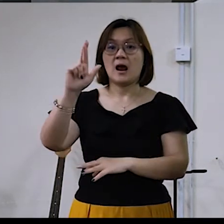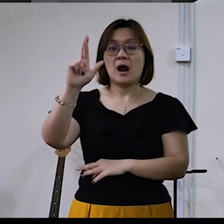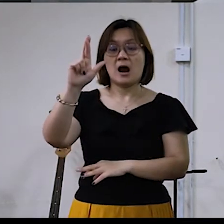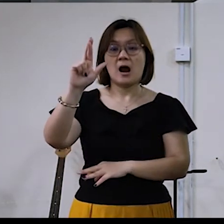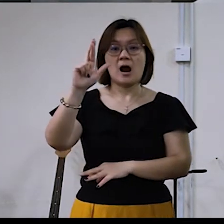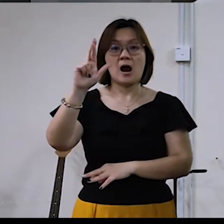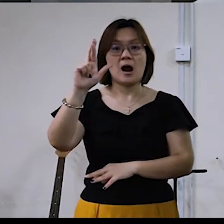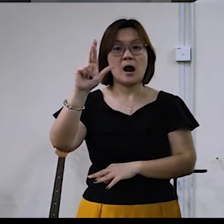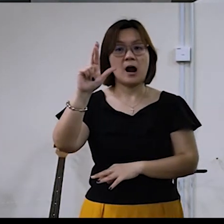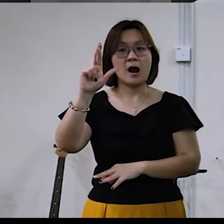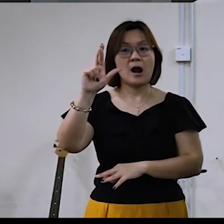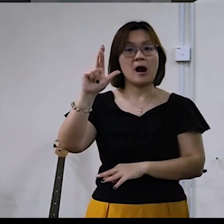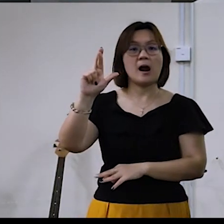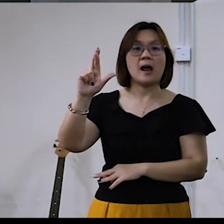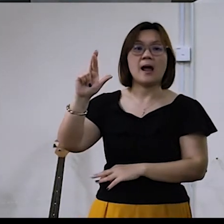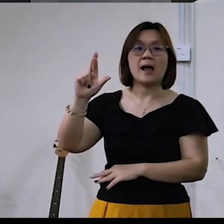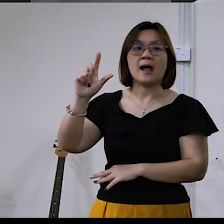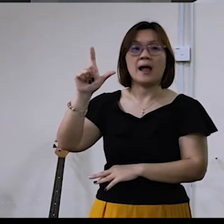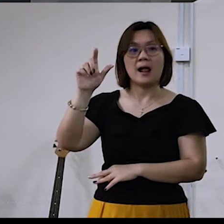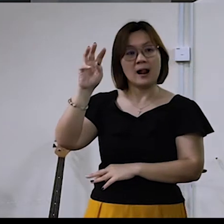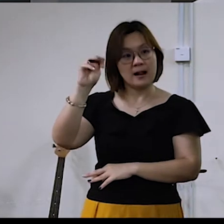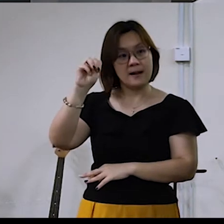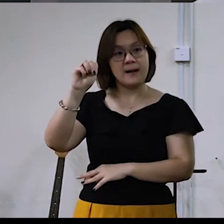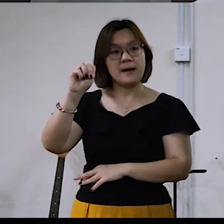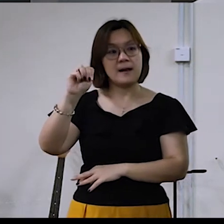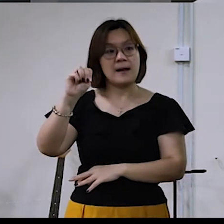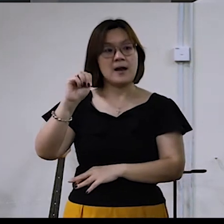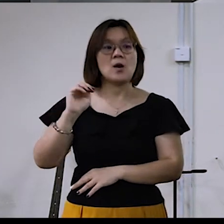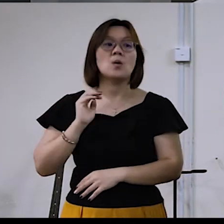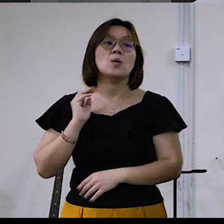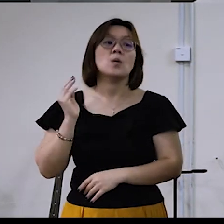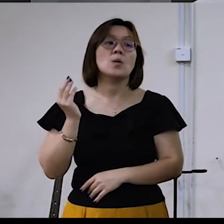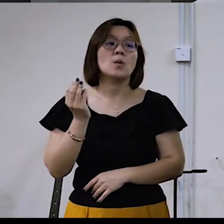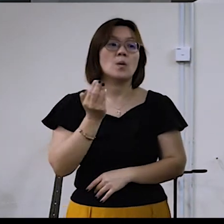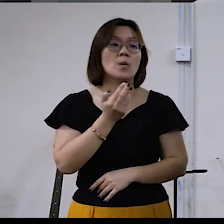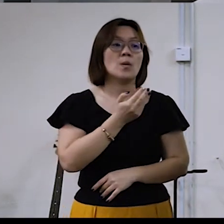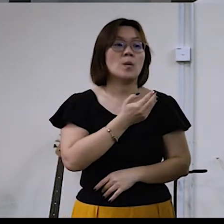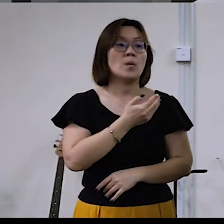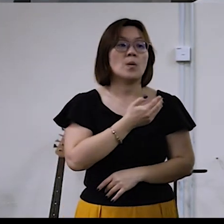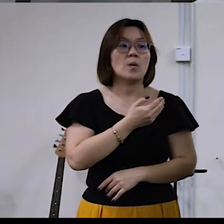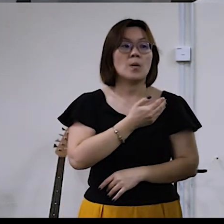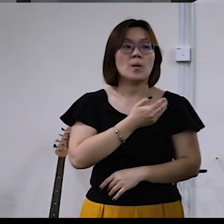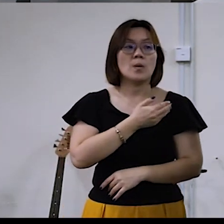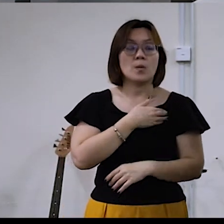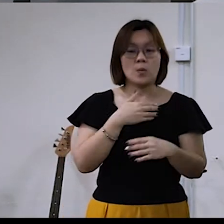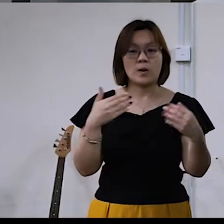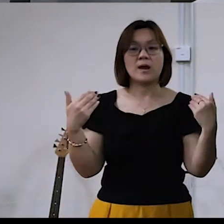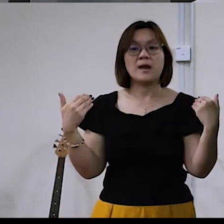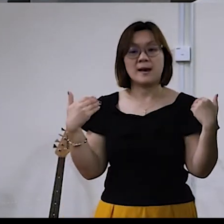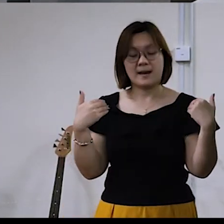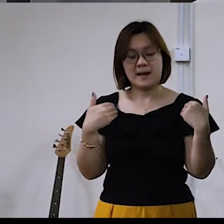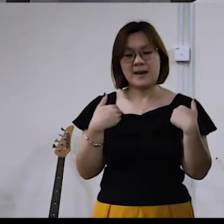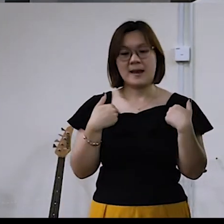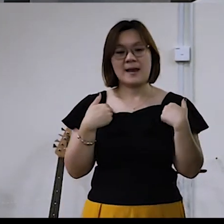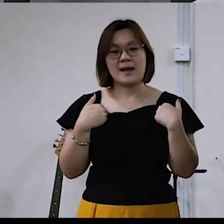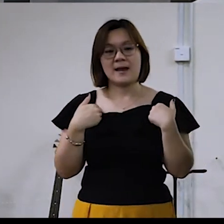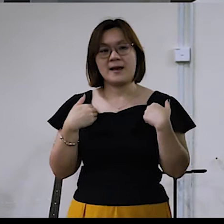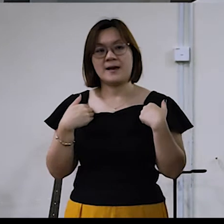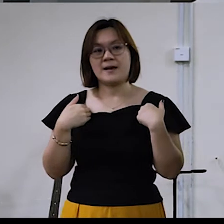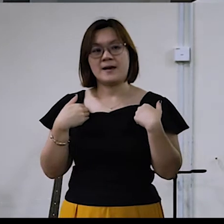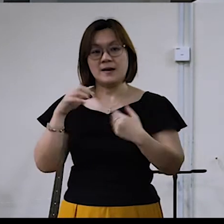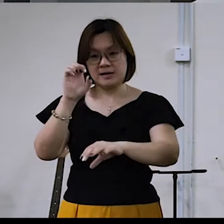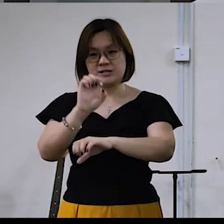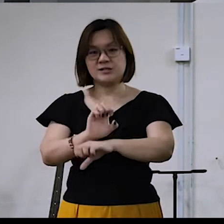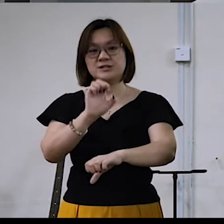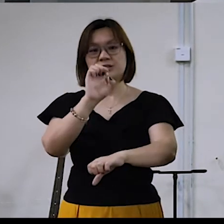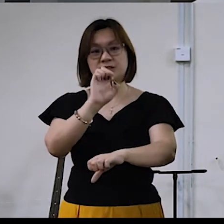And we will celebrate the Last Supper, the Thursday, Maundy Thursday Last Supper on Good Friday itself. We don't have a service on Maundy Thursday, but we're going to have a service on